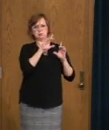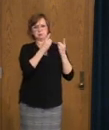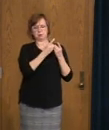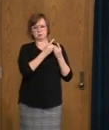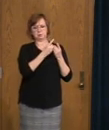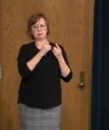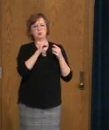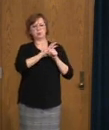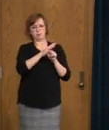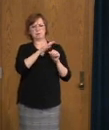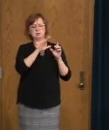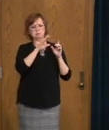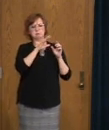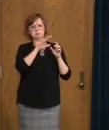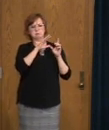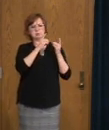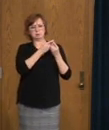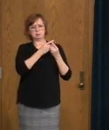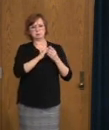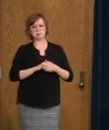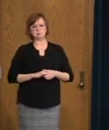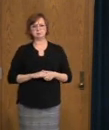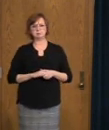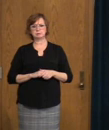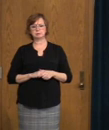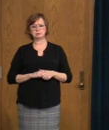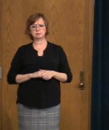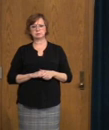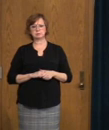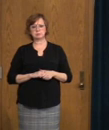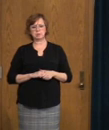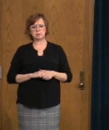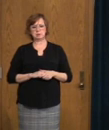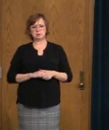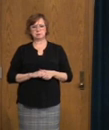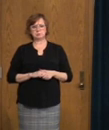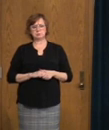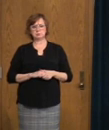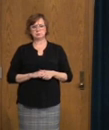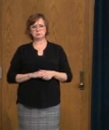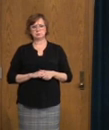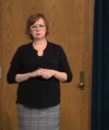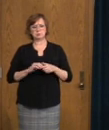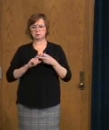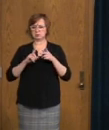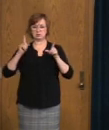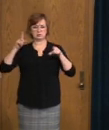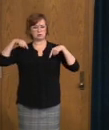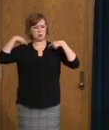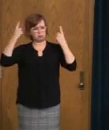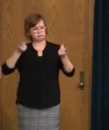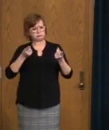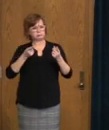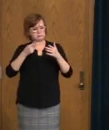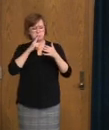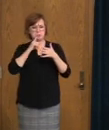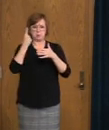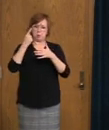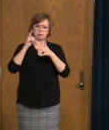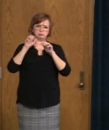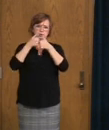units. So the resourcing, as we've said throughout, is a challenge in terms of meeting this